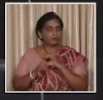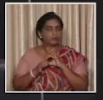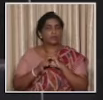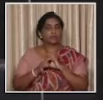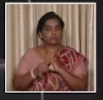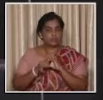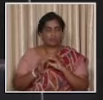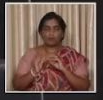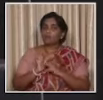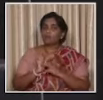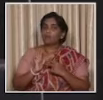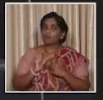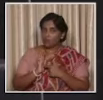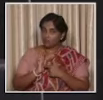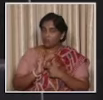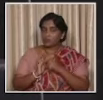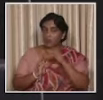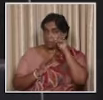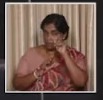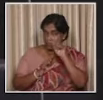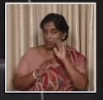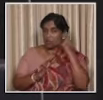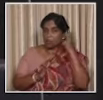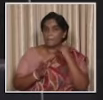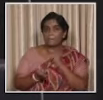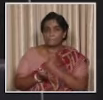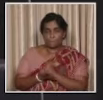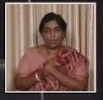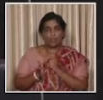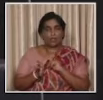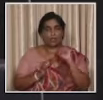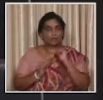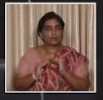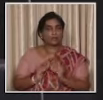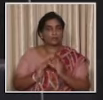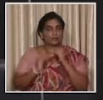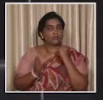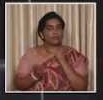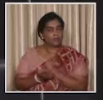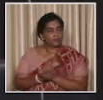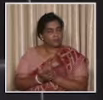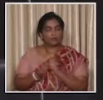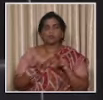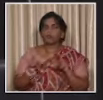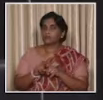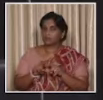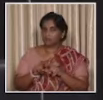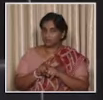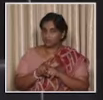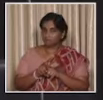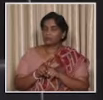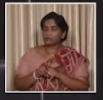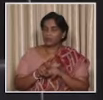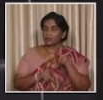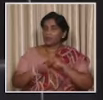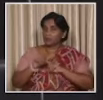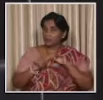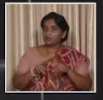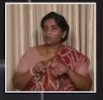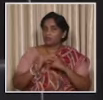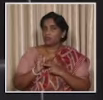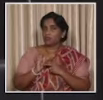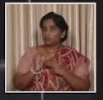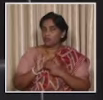The World Bank, ADB and others talked about the Valivita project. Right? So